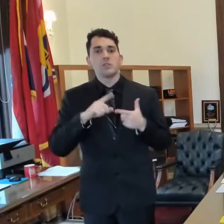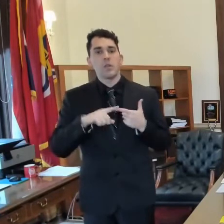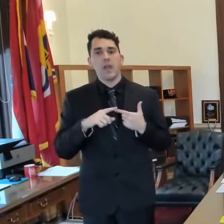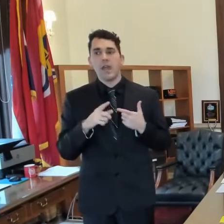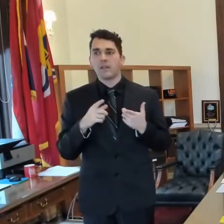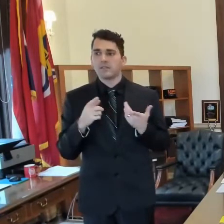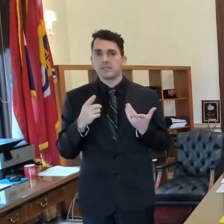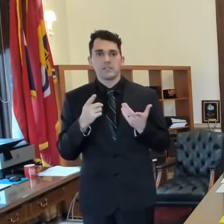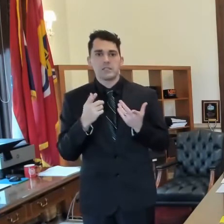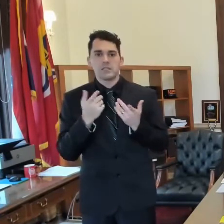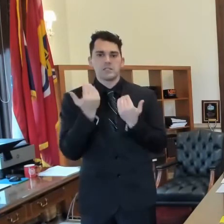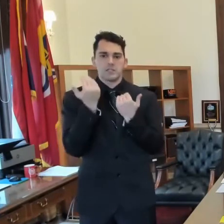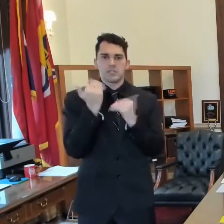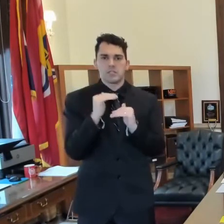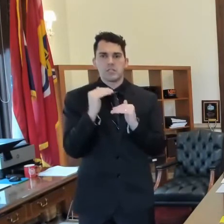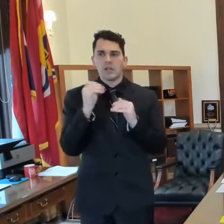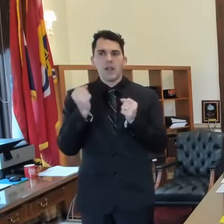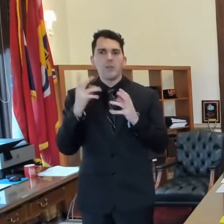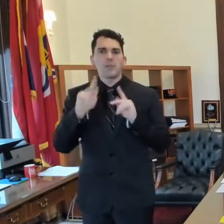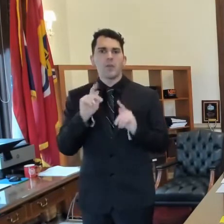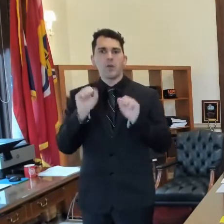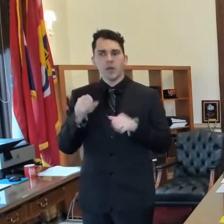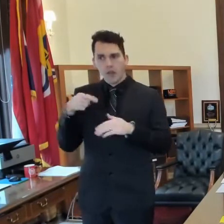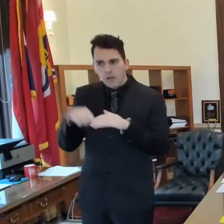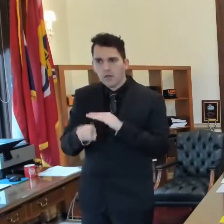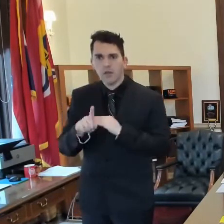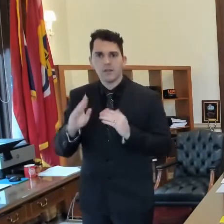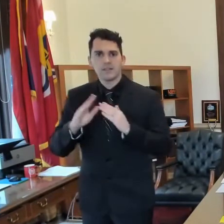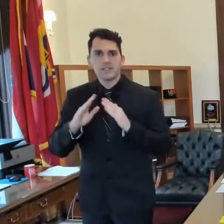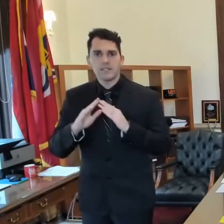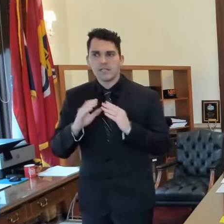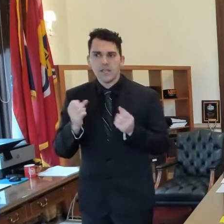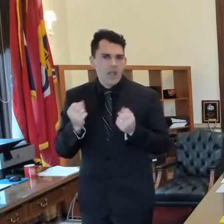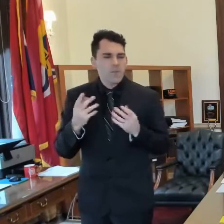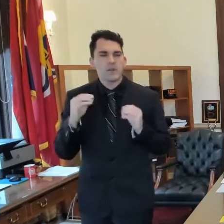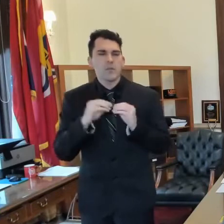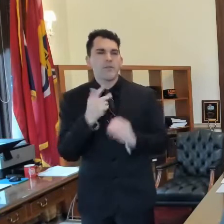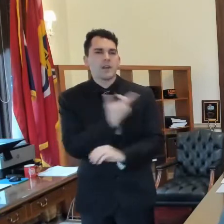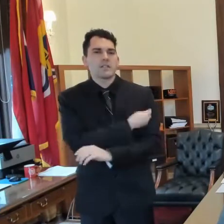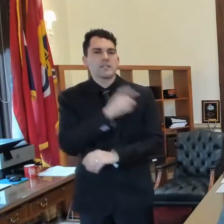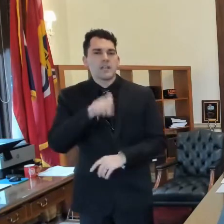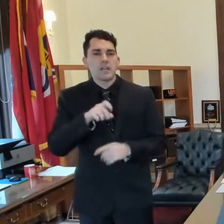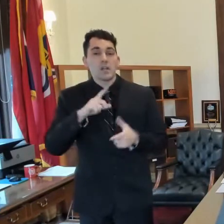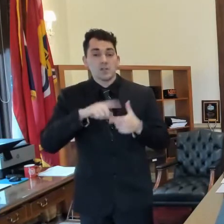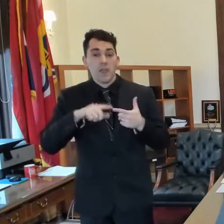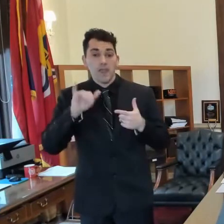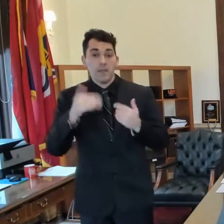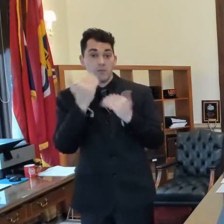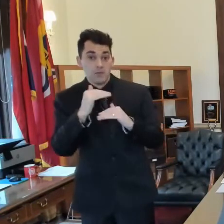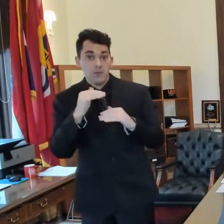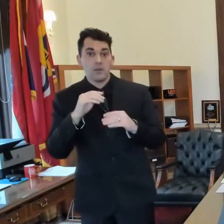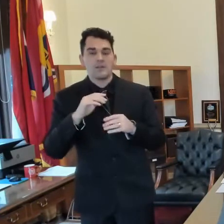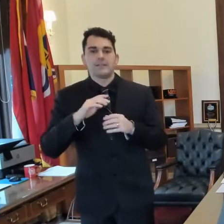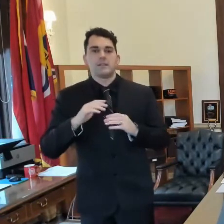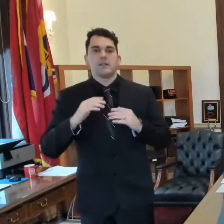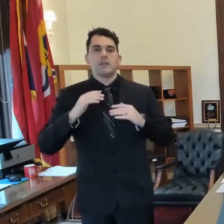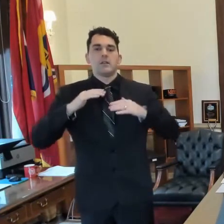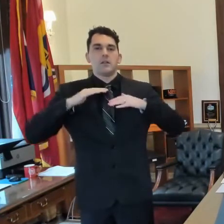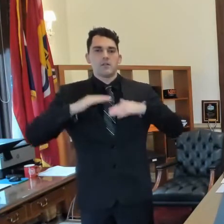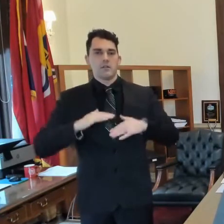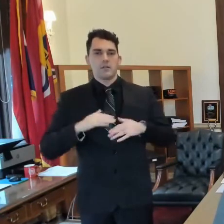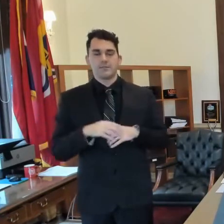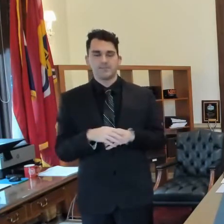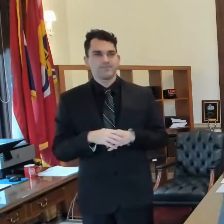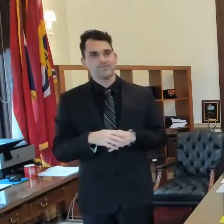eased even further. A lot. I can't tell you the number, but it